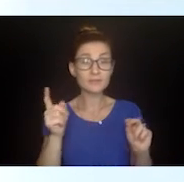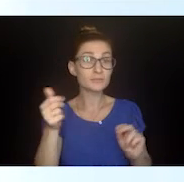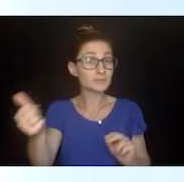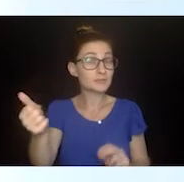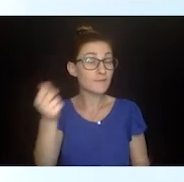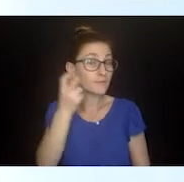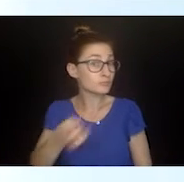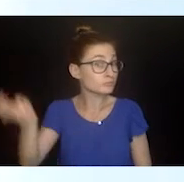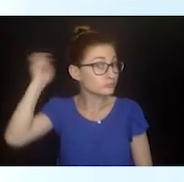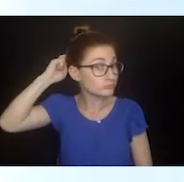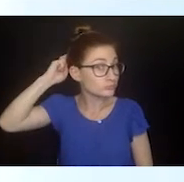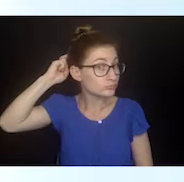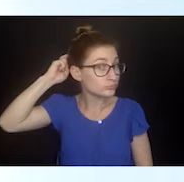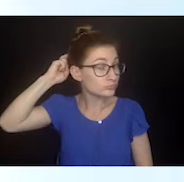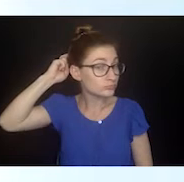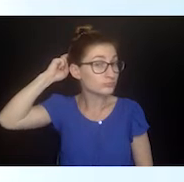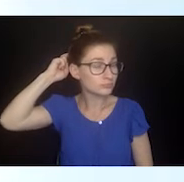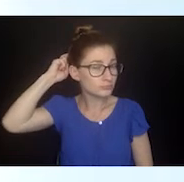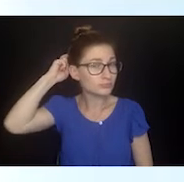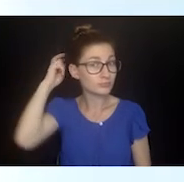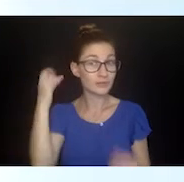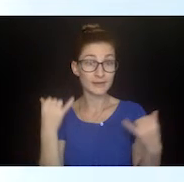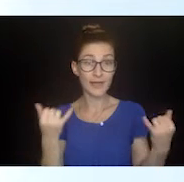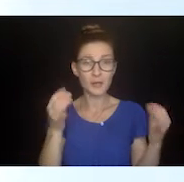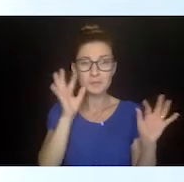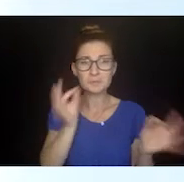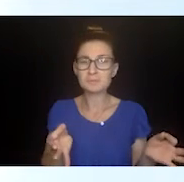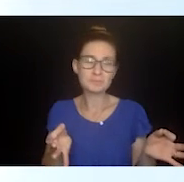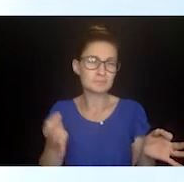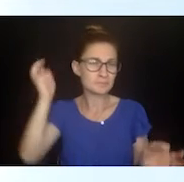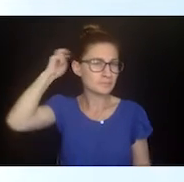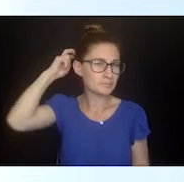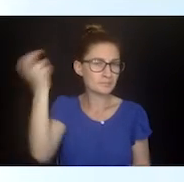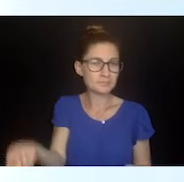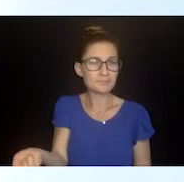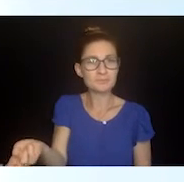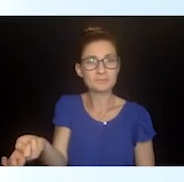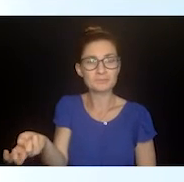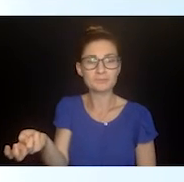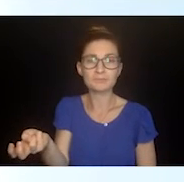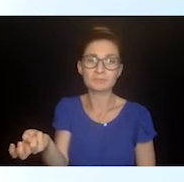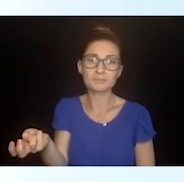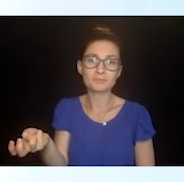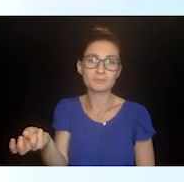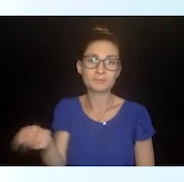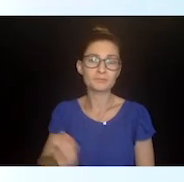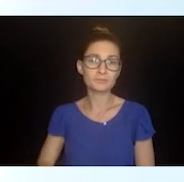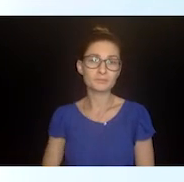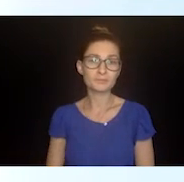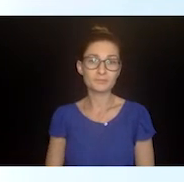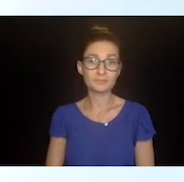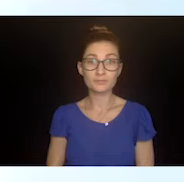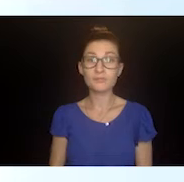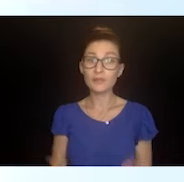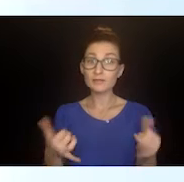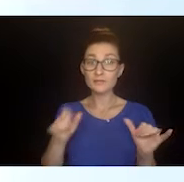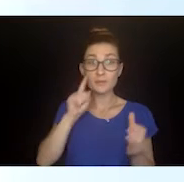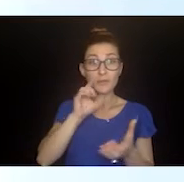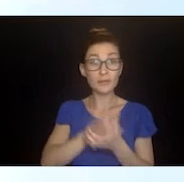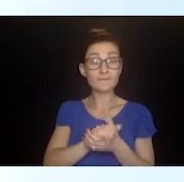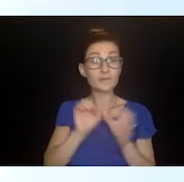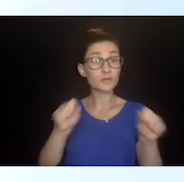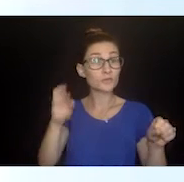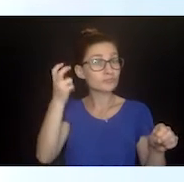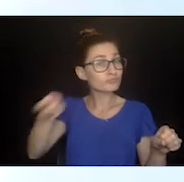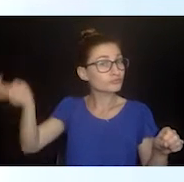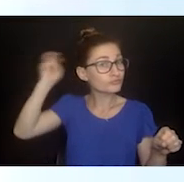cochlear implant, and now he's choosing not to wear it as often as I would like him to wear, because I still believe